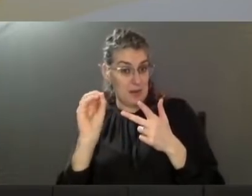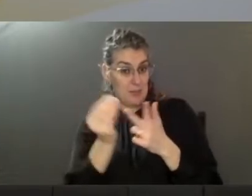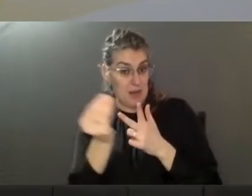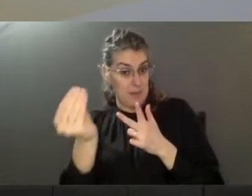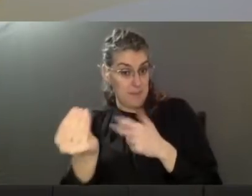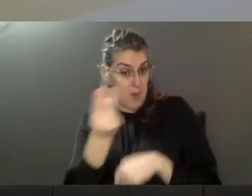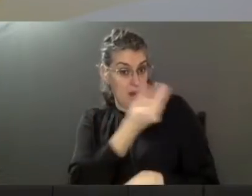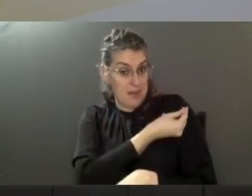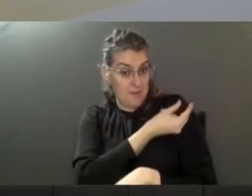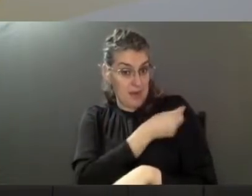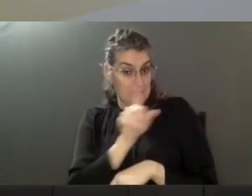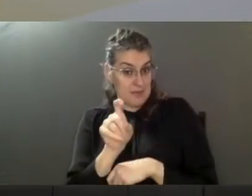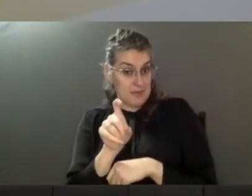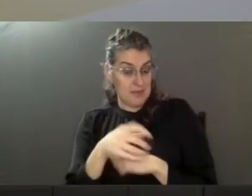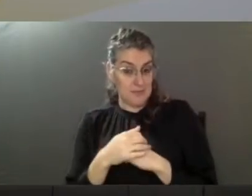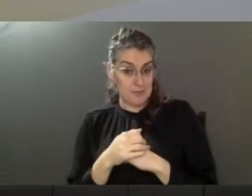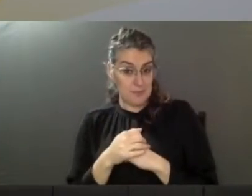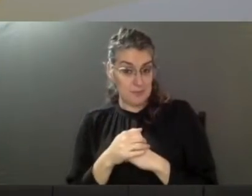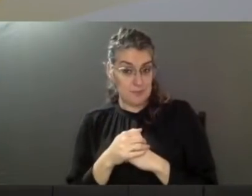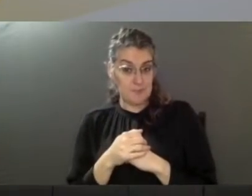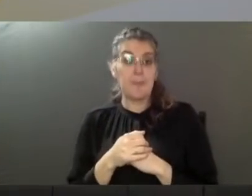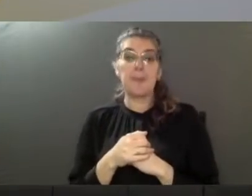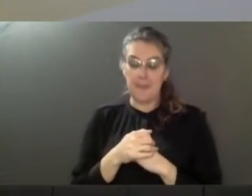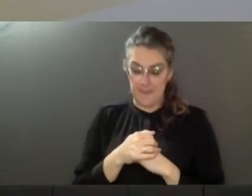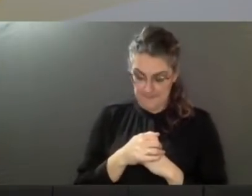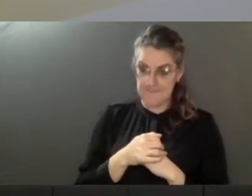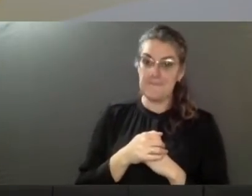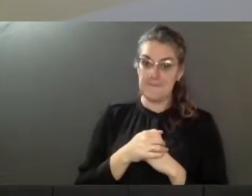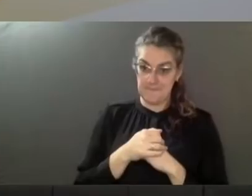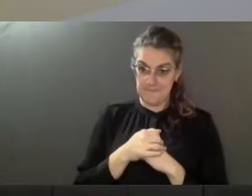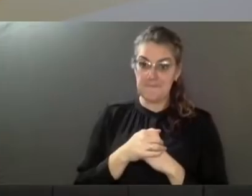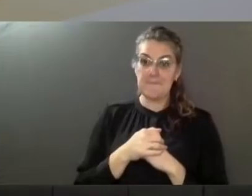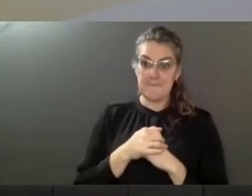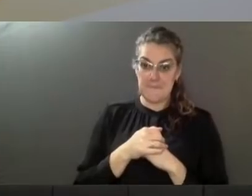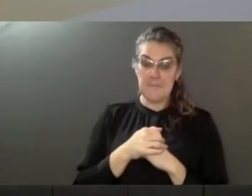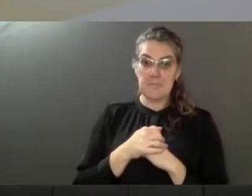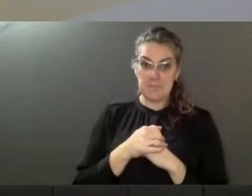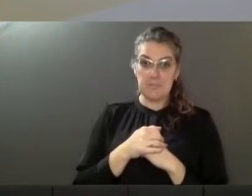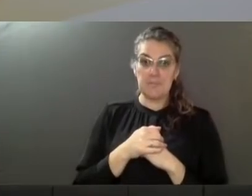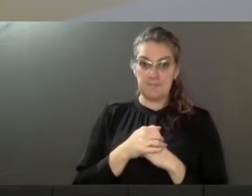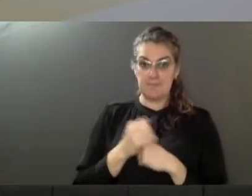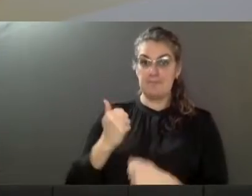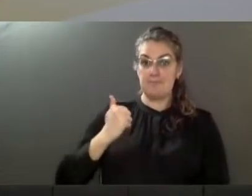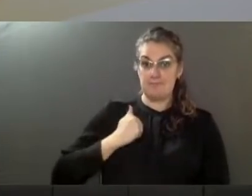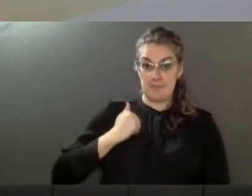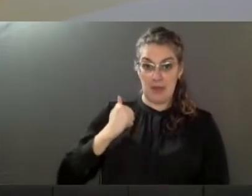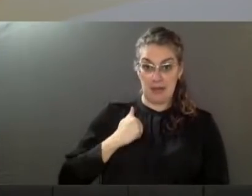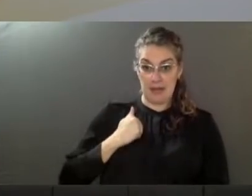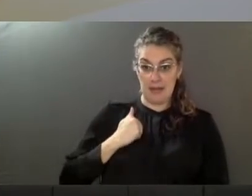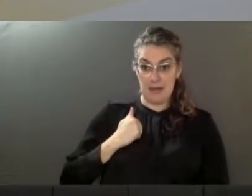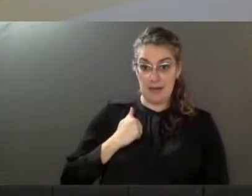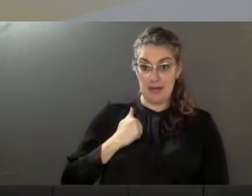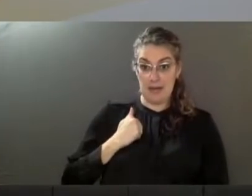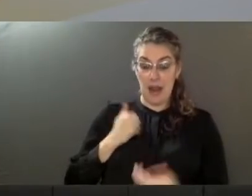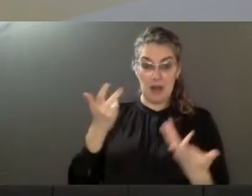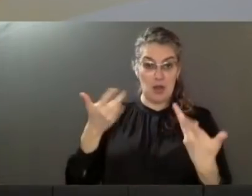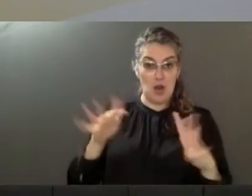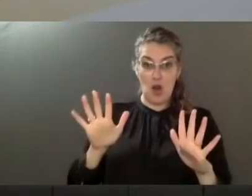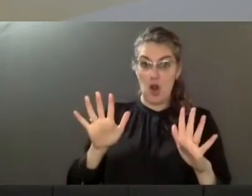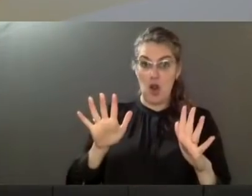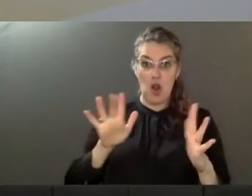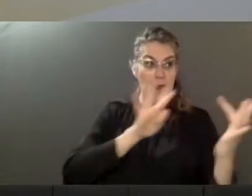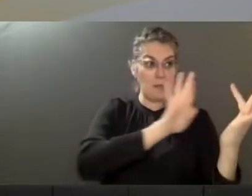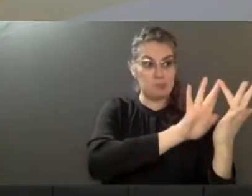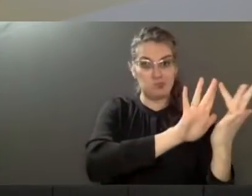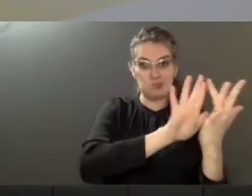vaccine? Yes, Canada has already entered into agreements with a number of vaccine companies